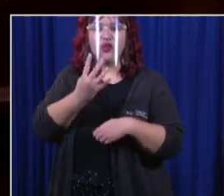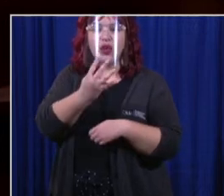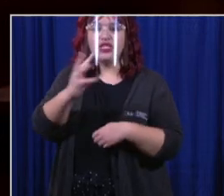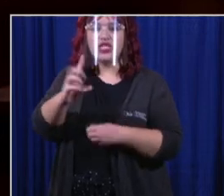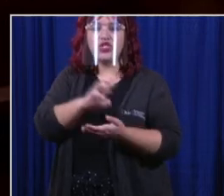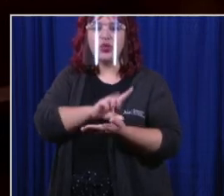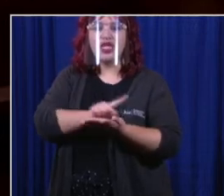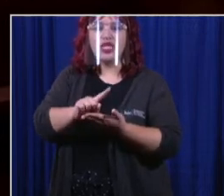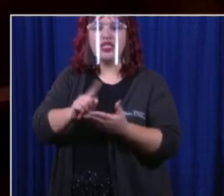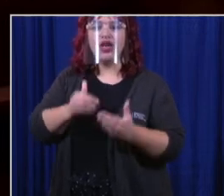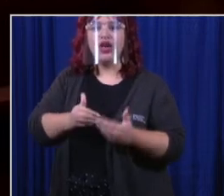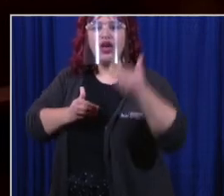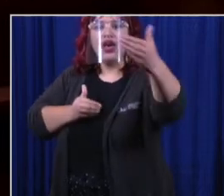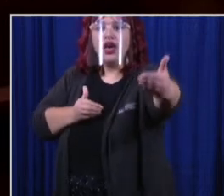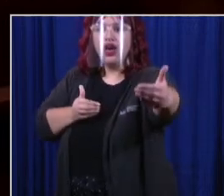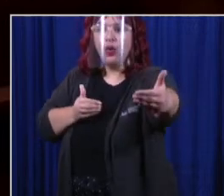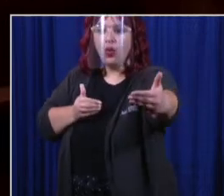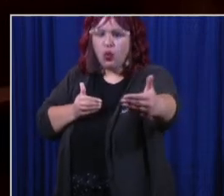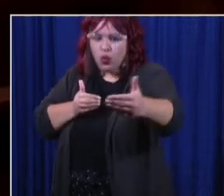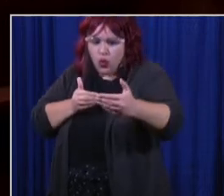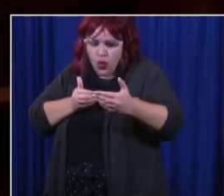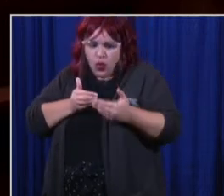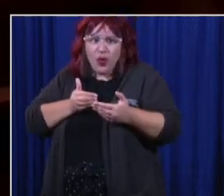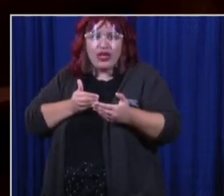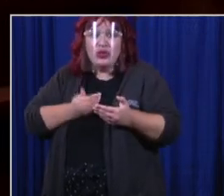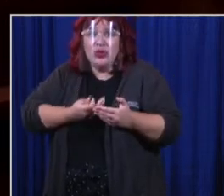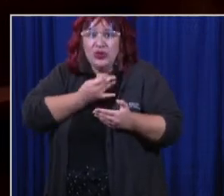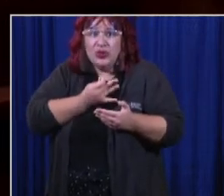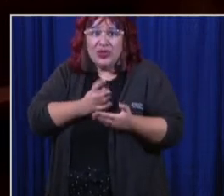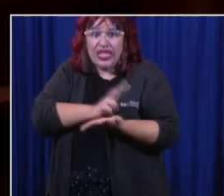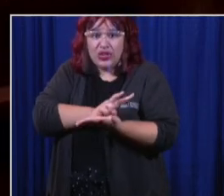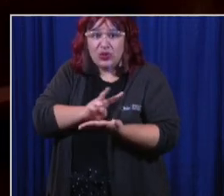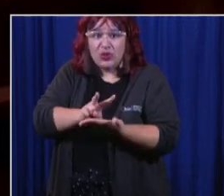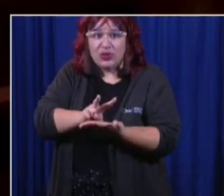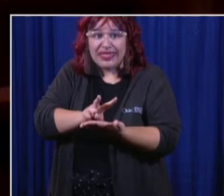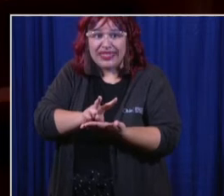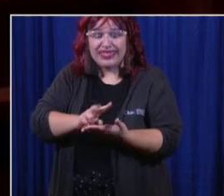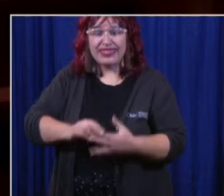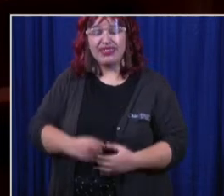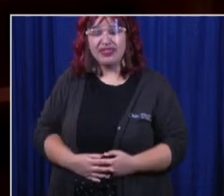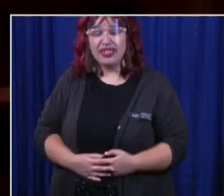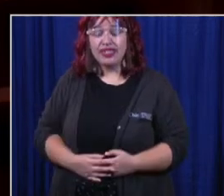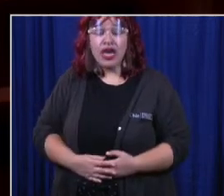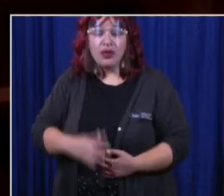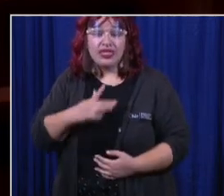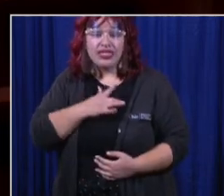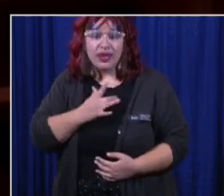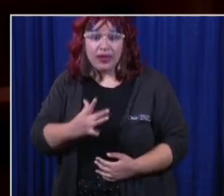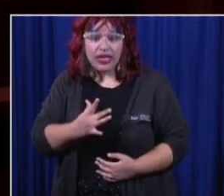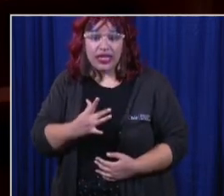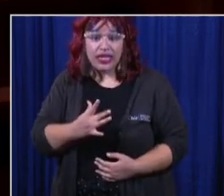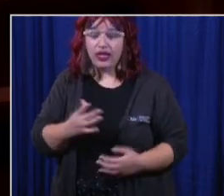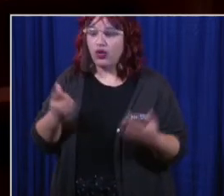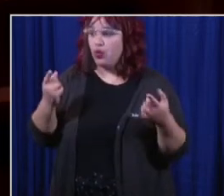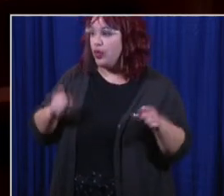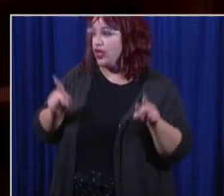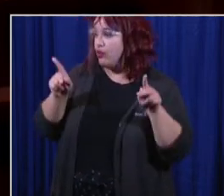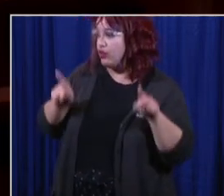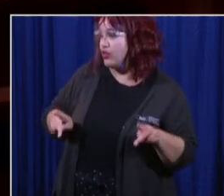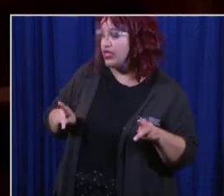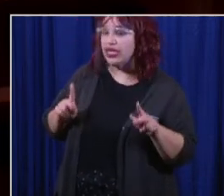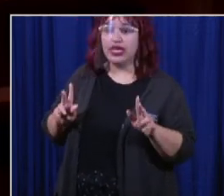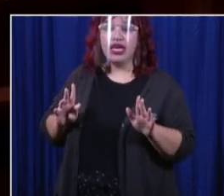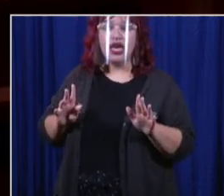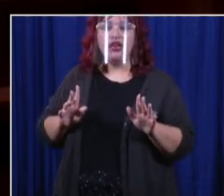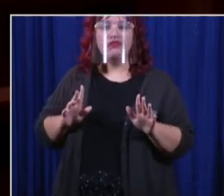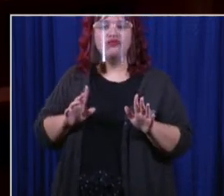see these trends change. We know that patients don't get admitted to the hospital typically on the first day that they're symptomatic. It's 7 to 14